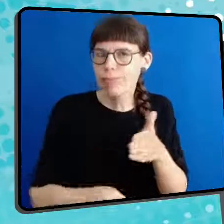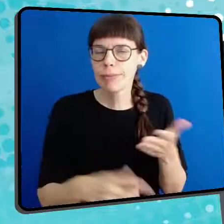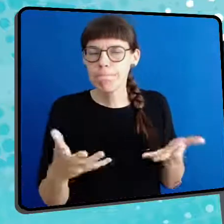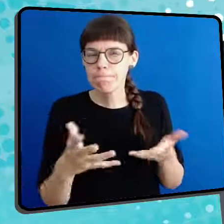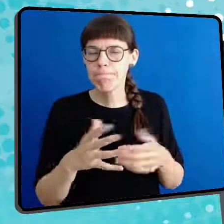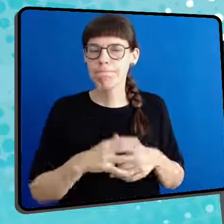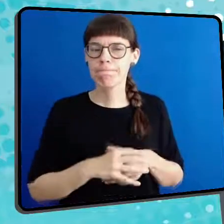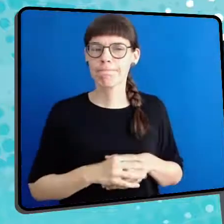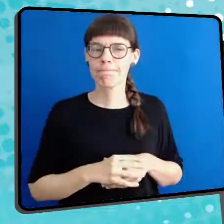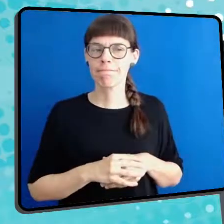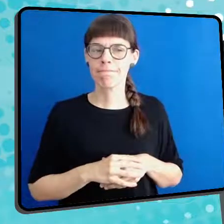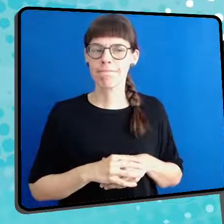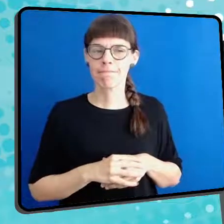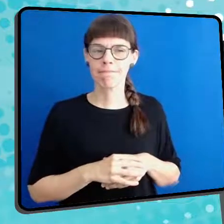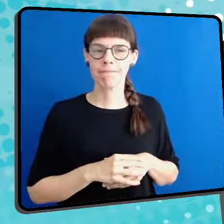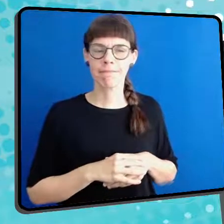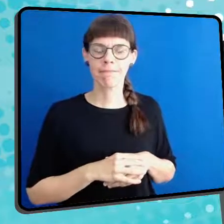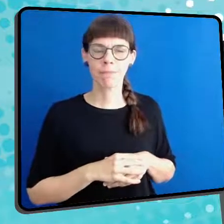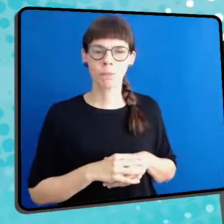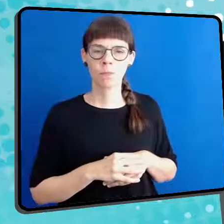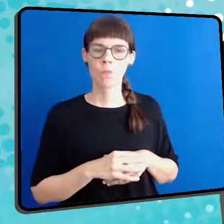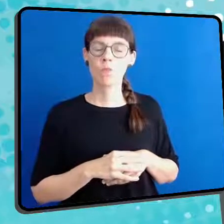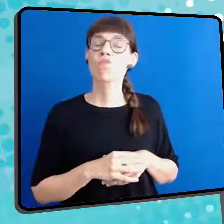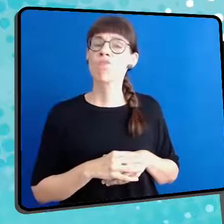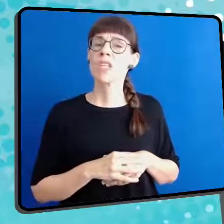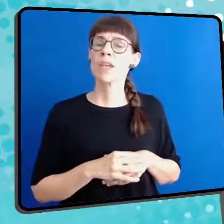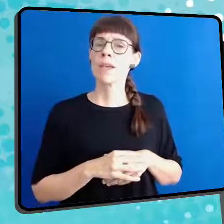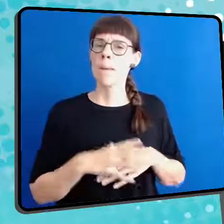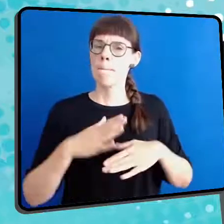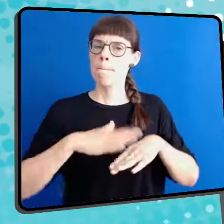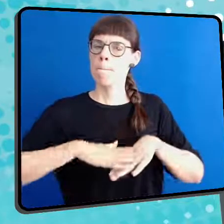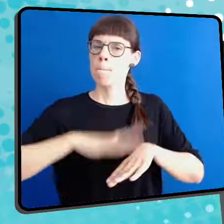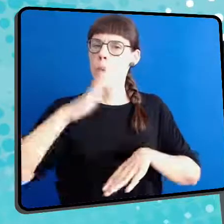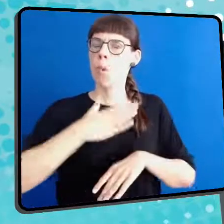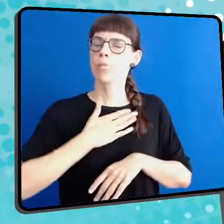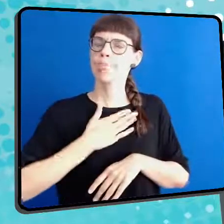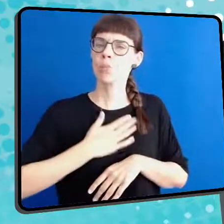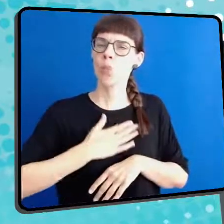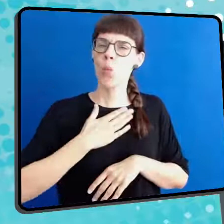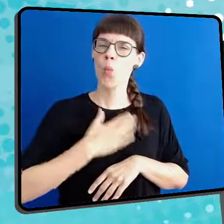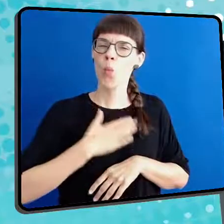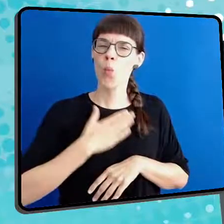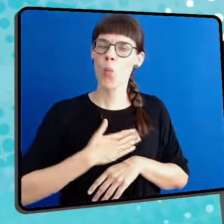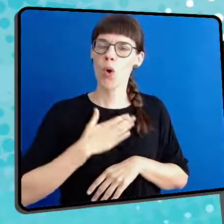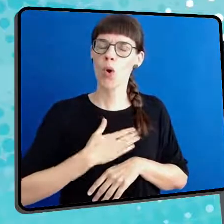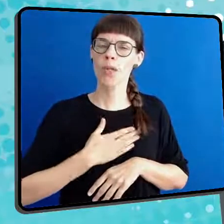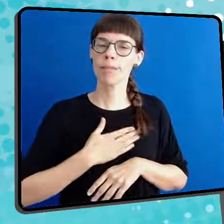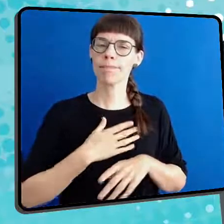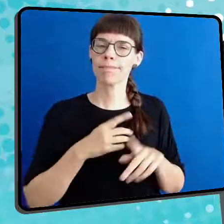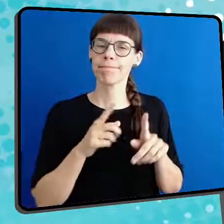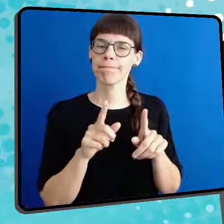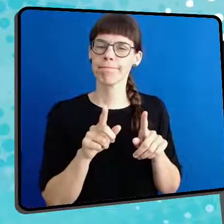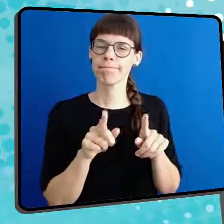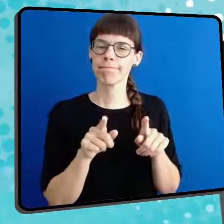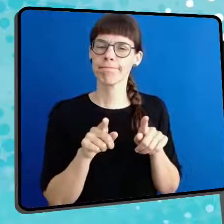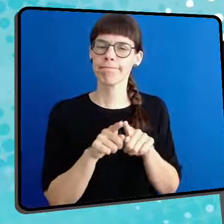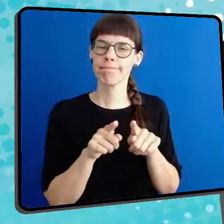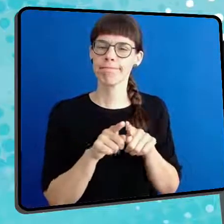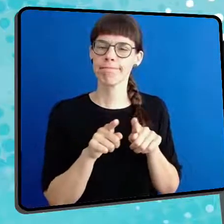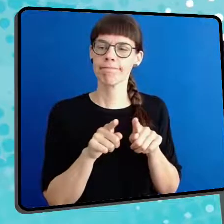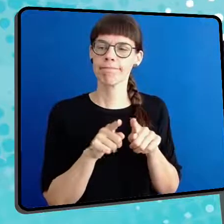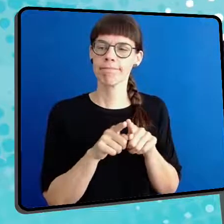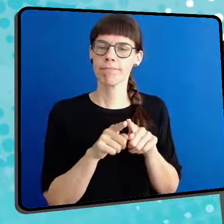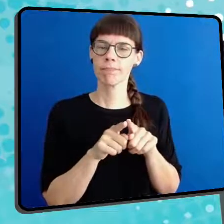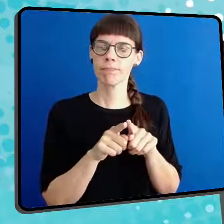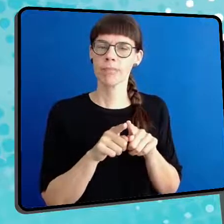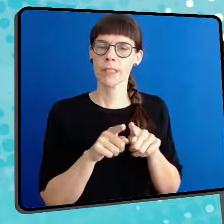Yes, I think what I want to spend a little bit more time on is adaptive cards. That's been used